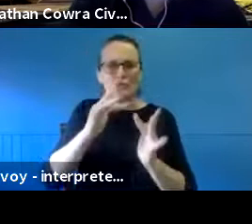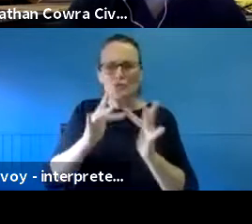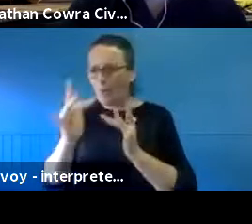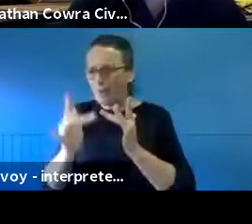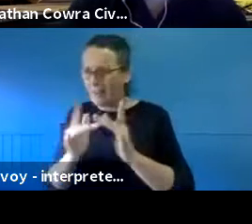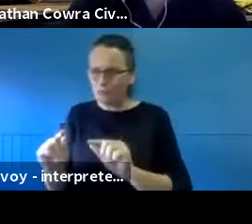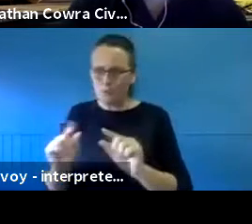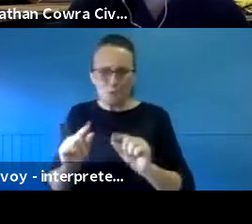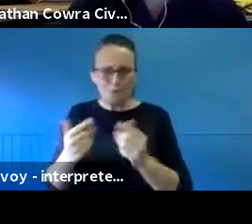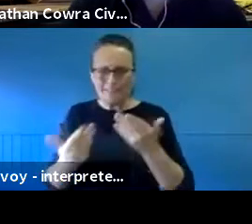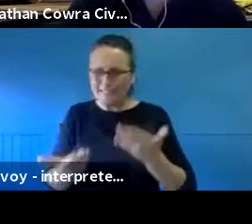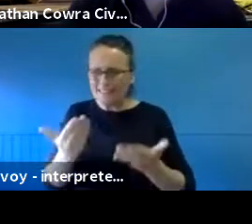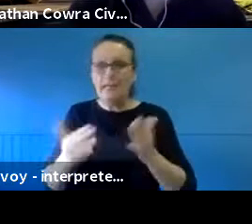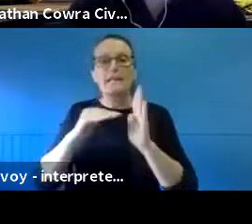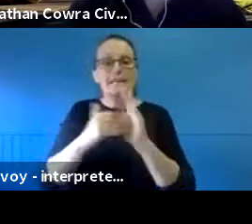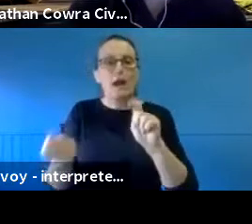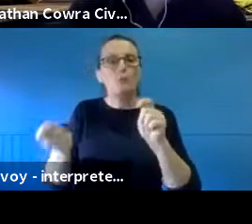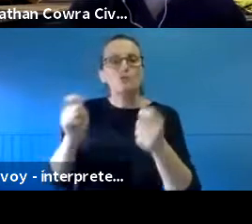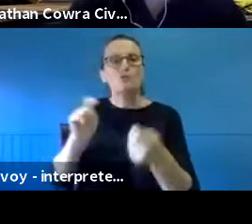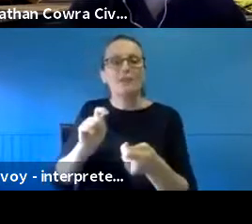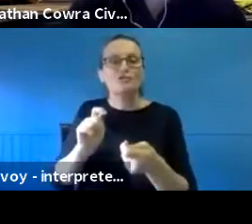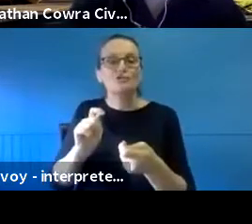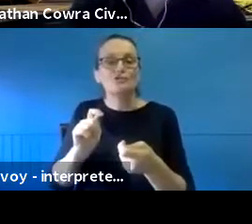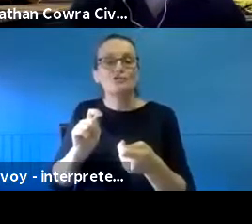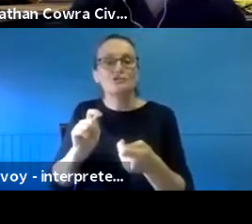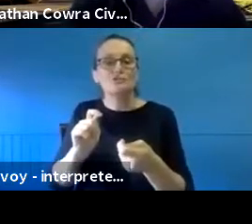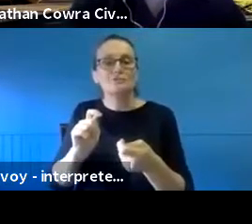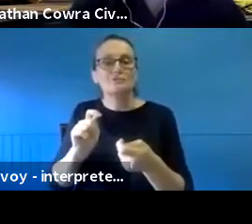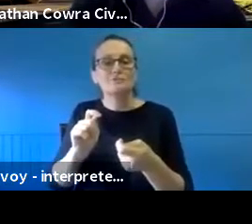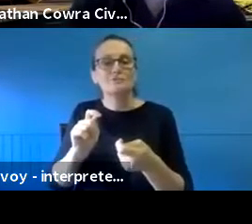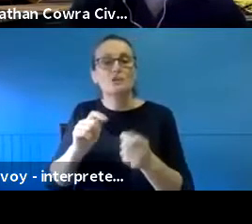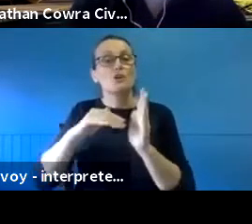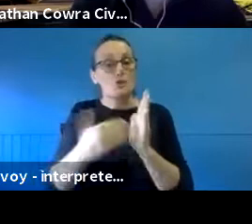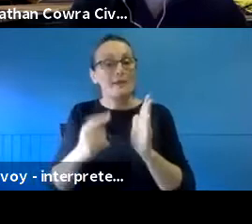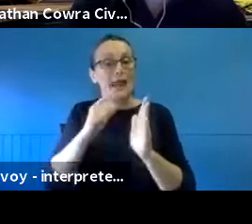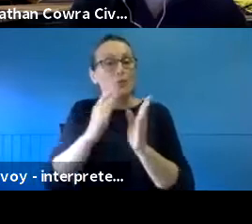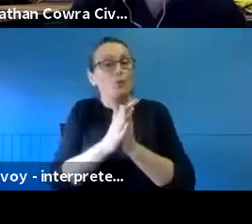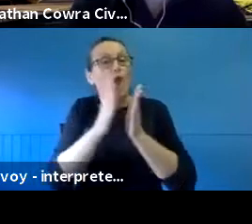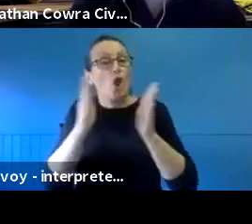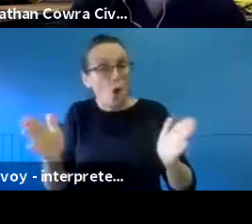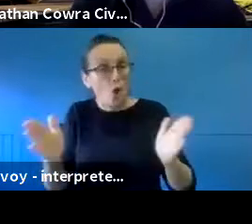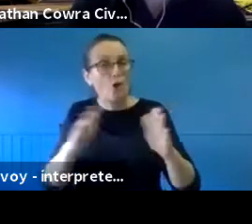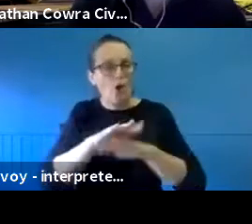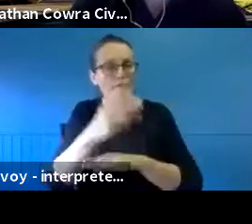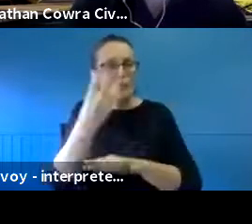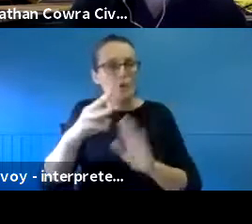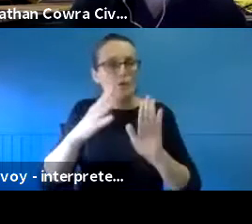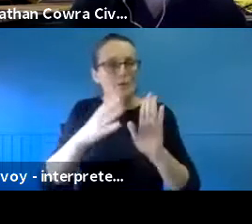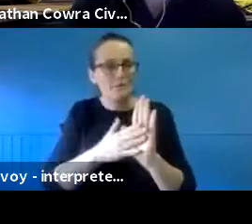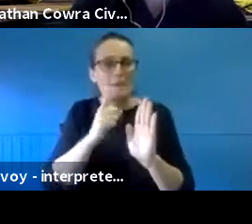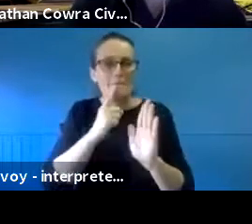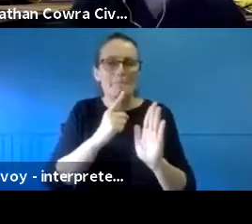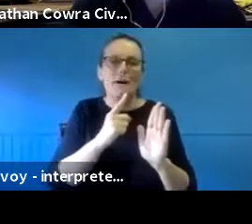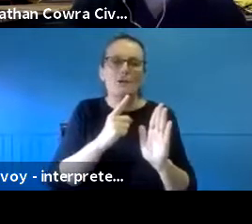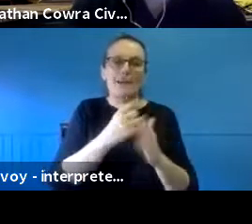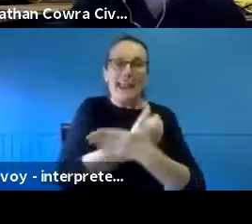doing. And we're now moving to a model where we'll look at longer events, fewer of them, so a